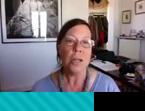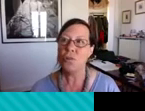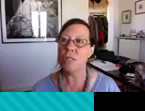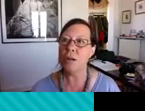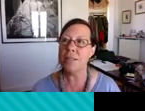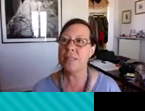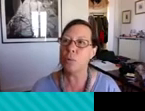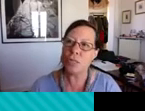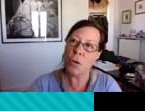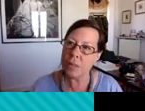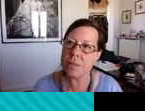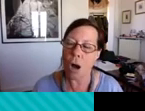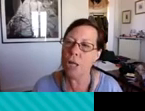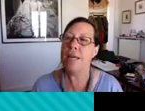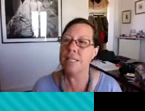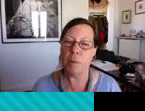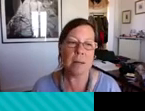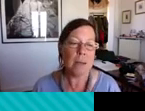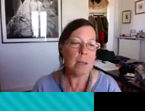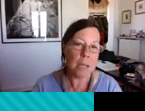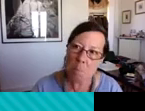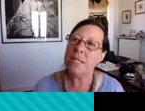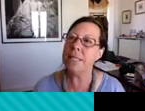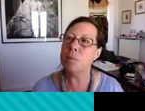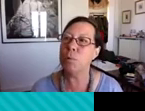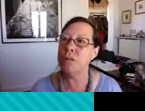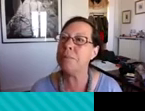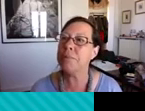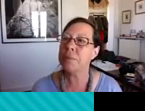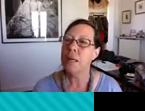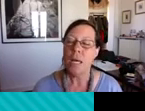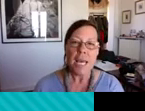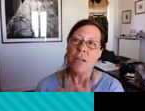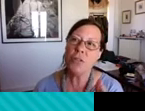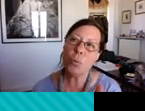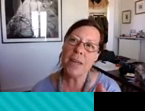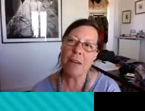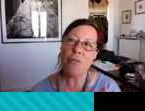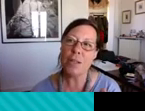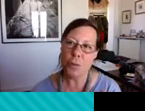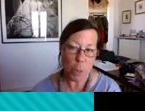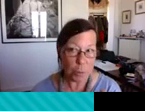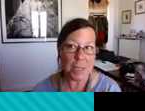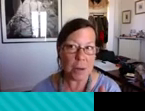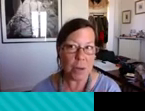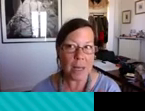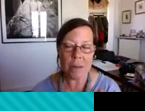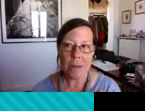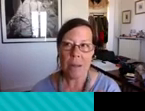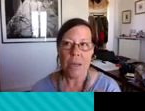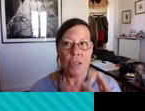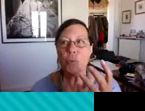and turn them autistic, which of course, all of that has been completely disproven. And if you read that fake news post, and I read